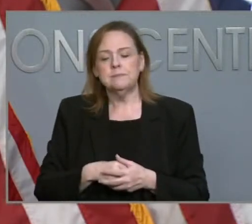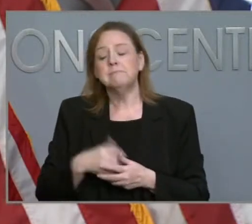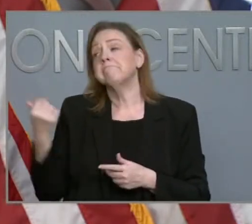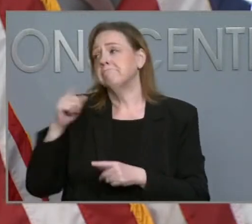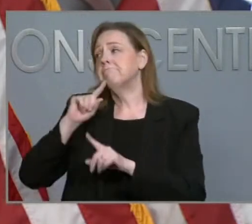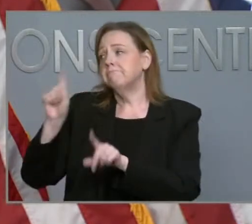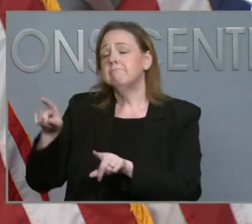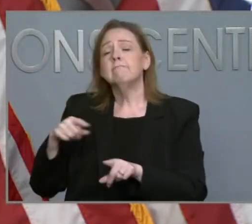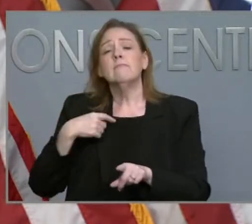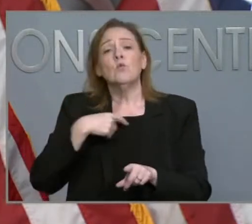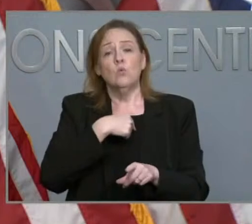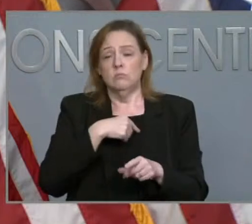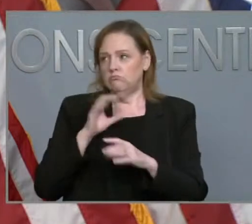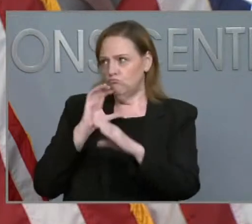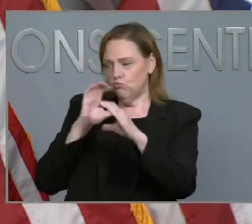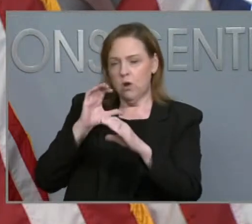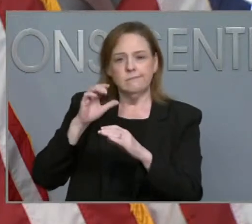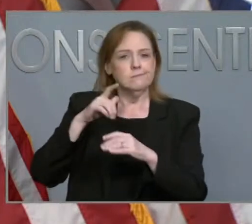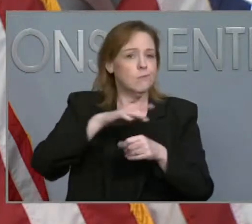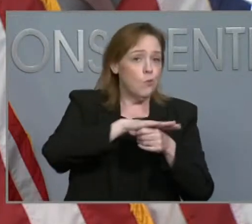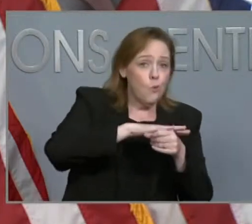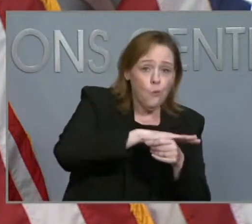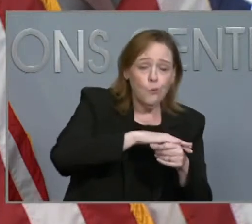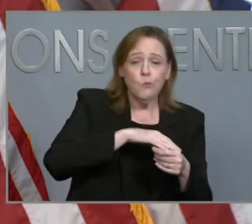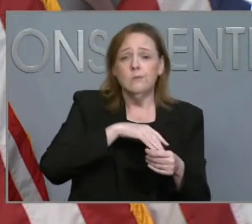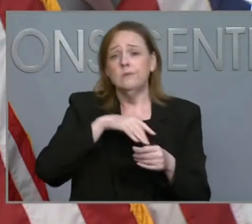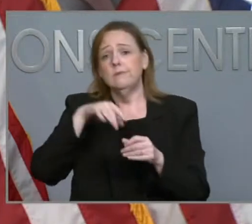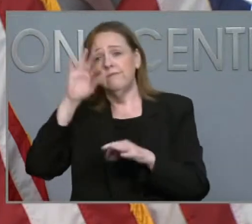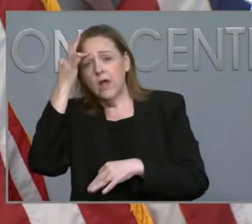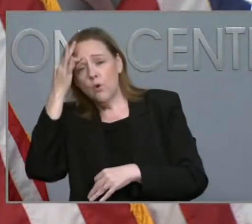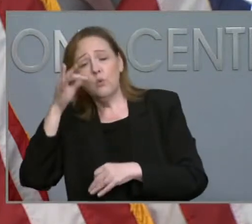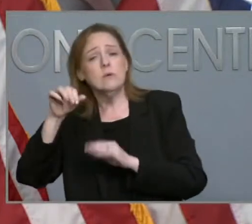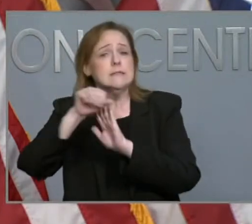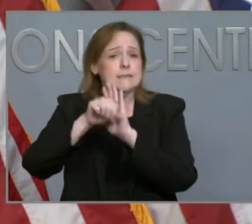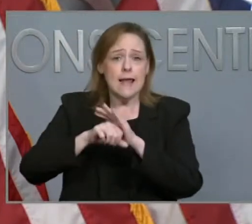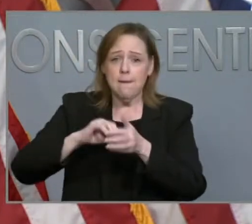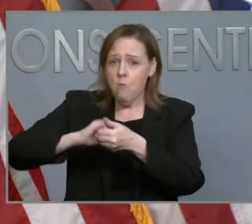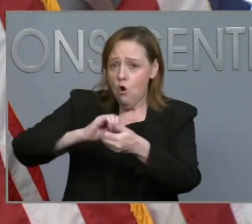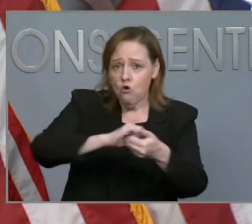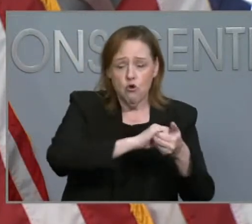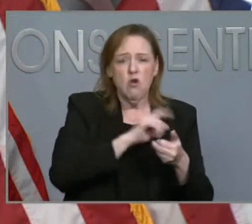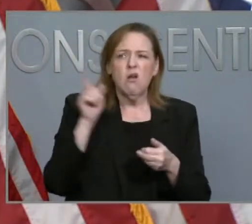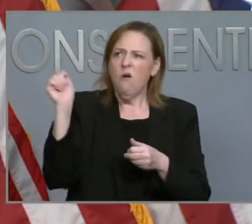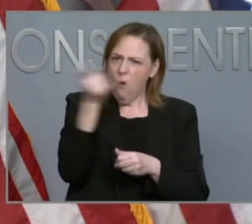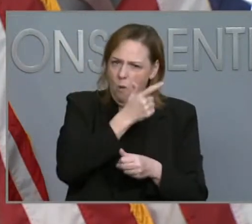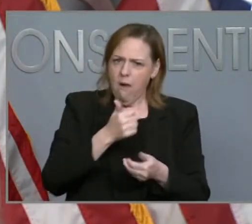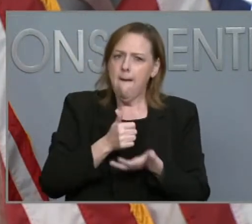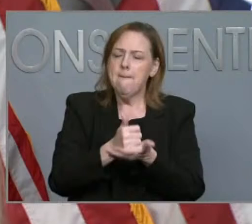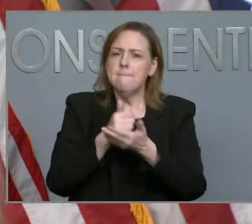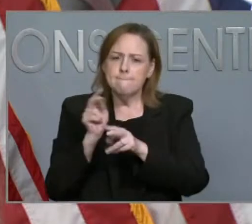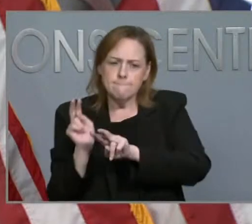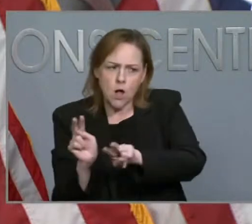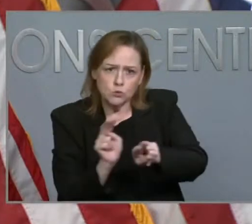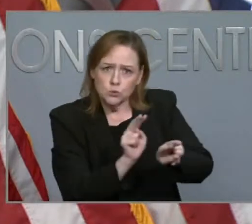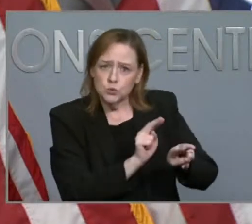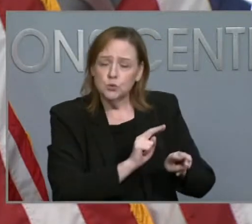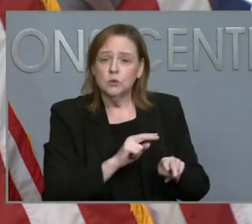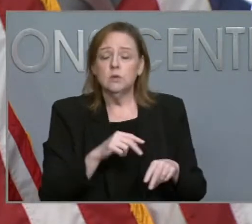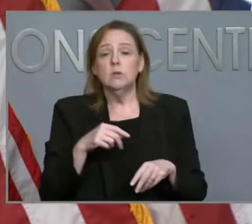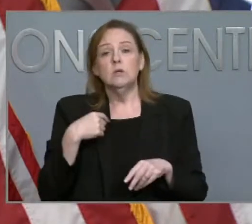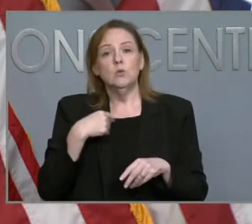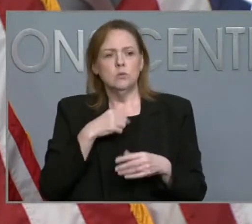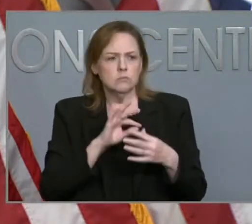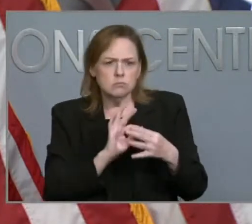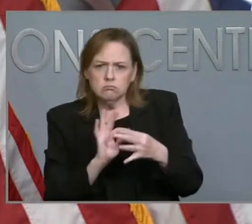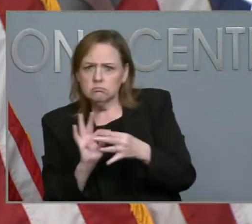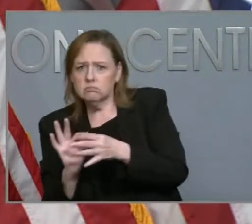our local, state, and federal partners that help us to monitor. We are stationed today with individuals who are ensuring that we are not subjected